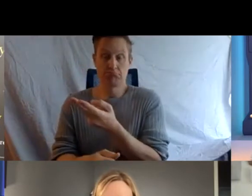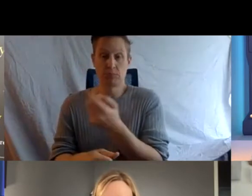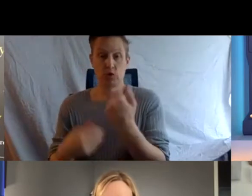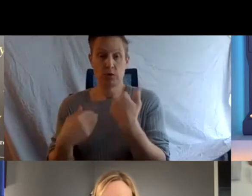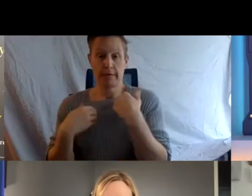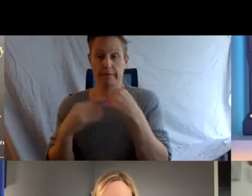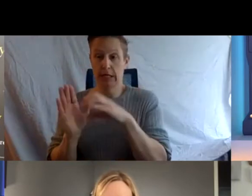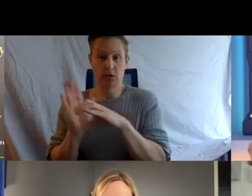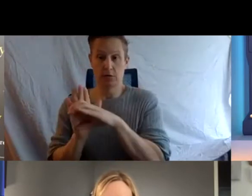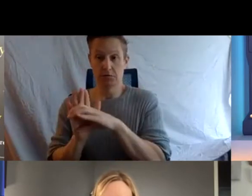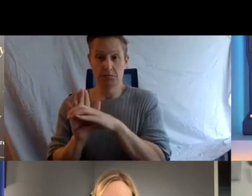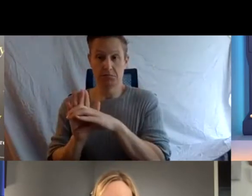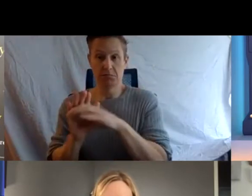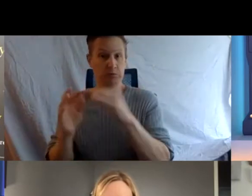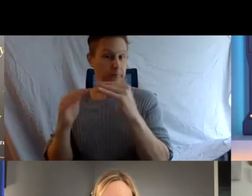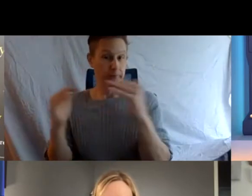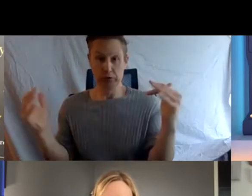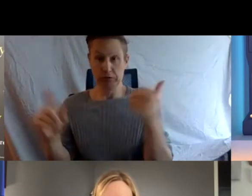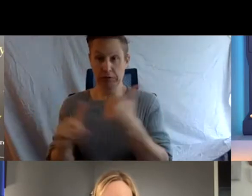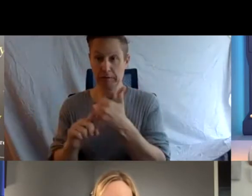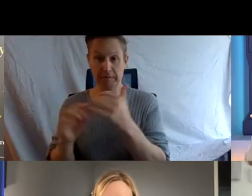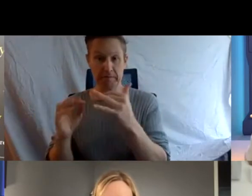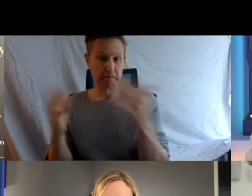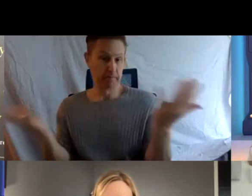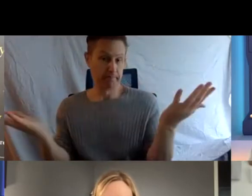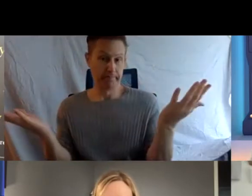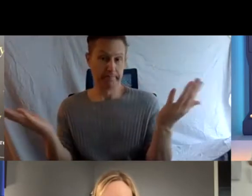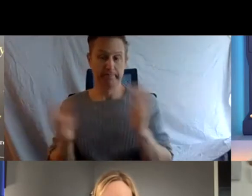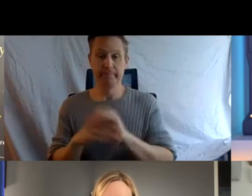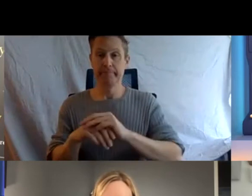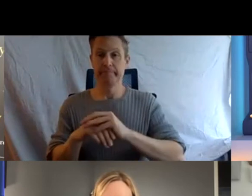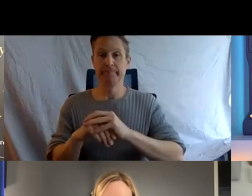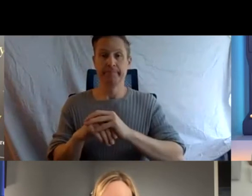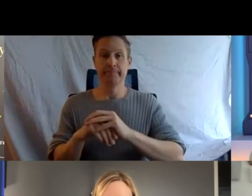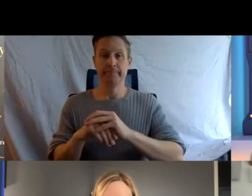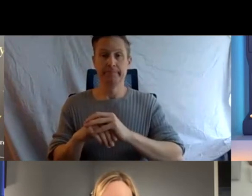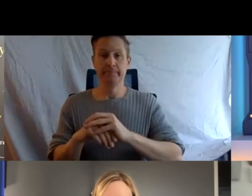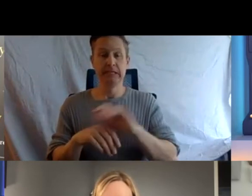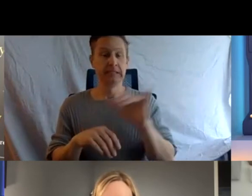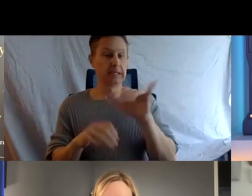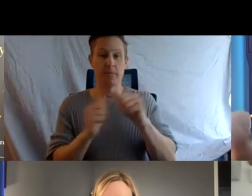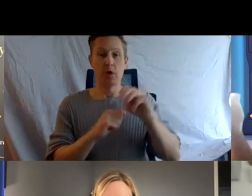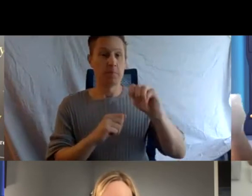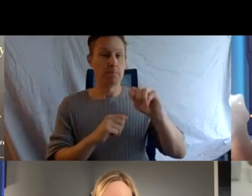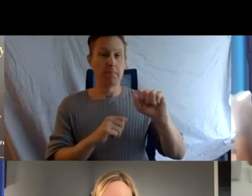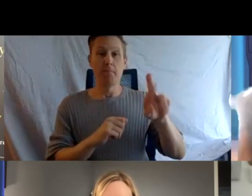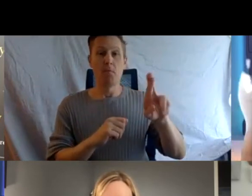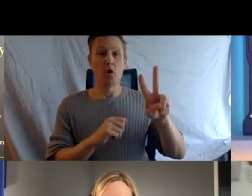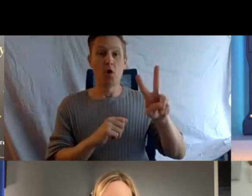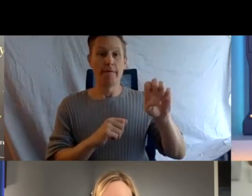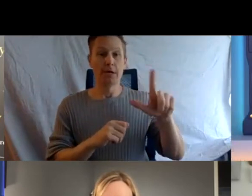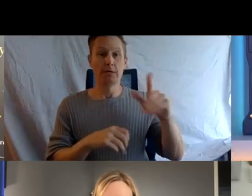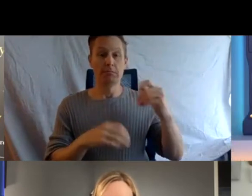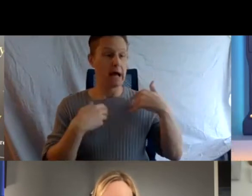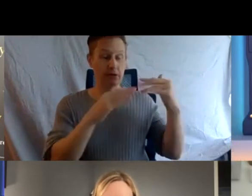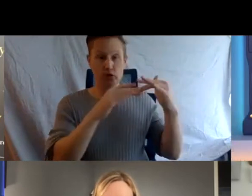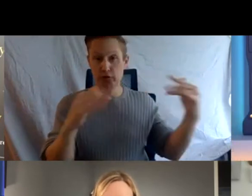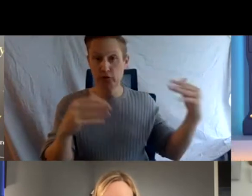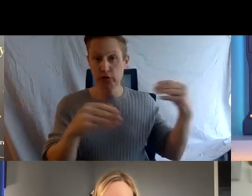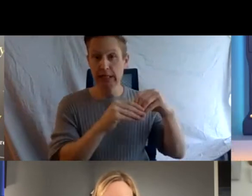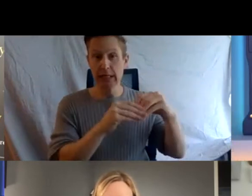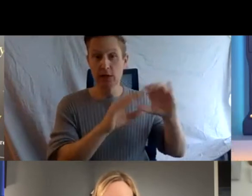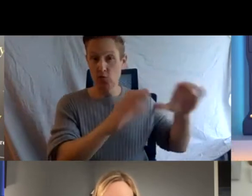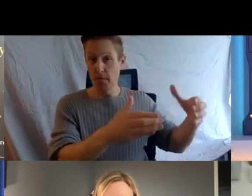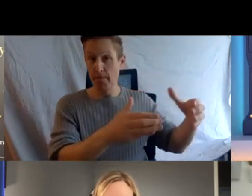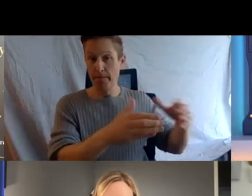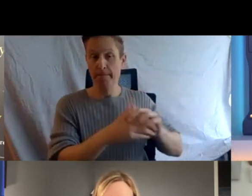are diverse. It's sort of, it's the same thing Marvel does, right? There's diversity in there as well.